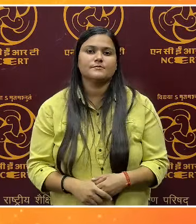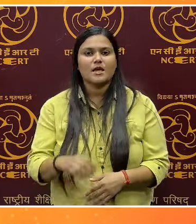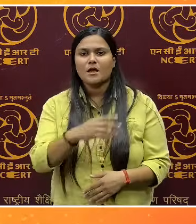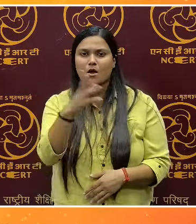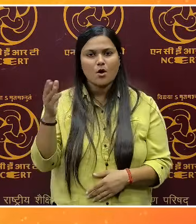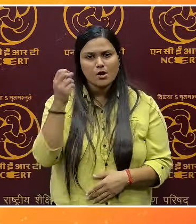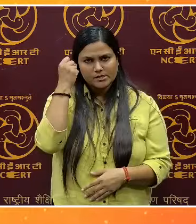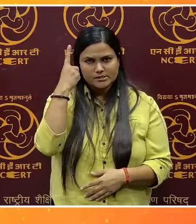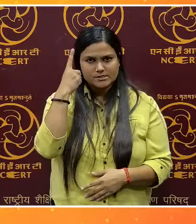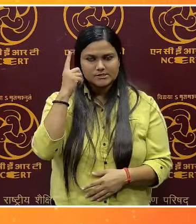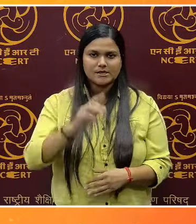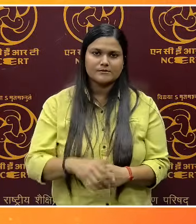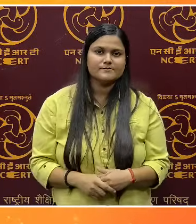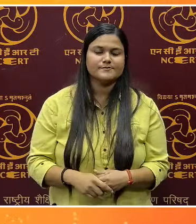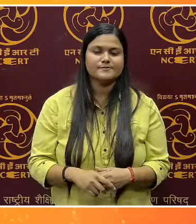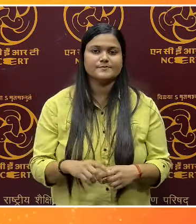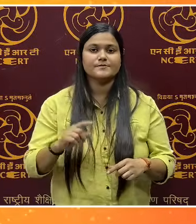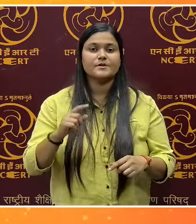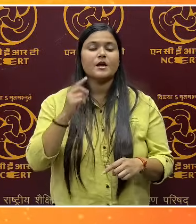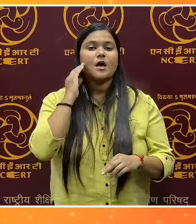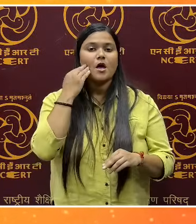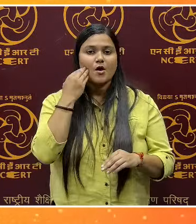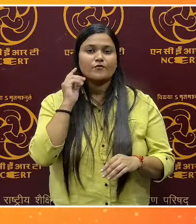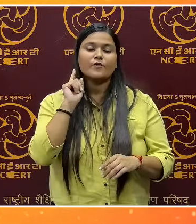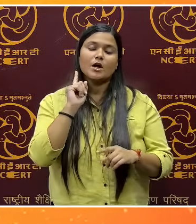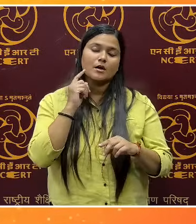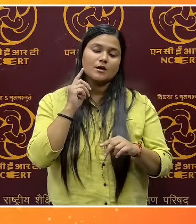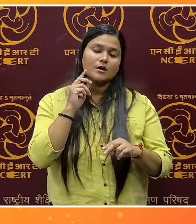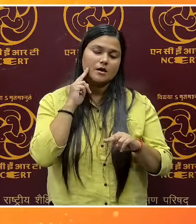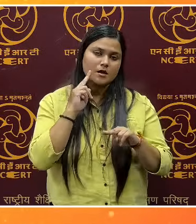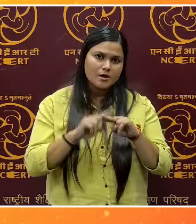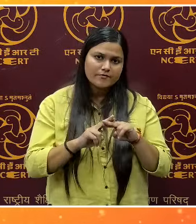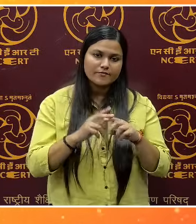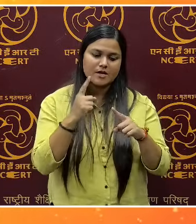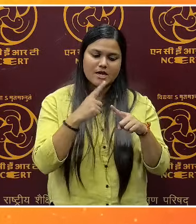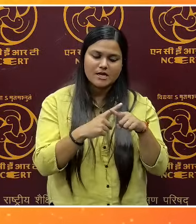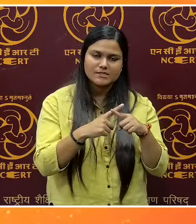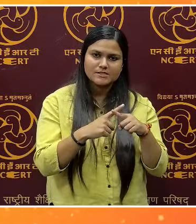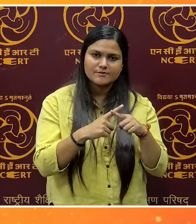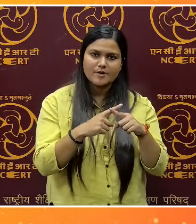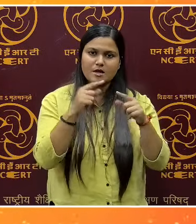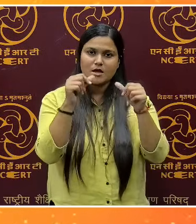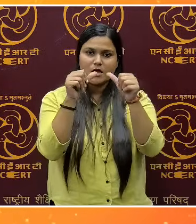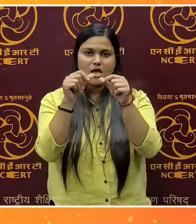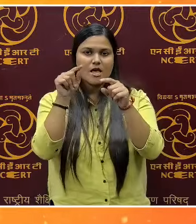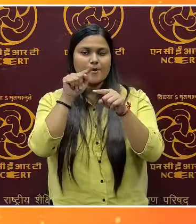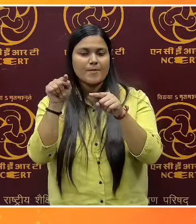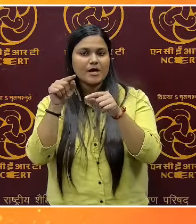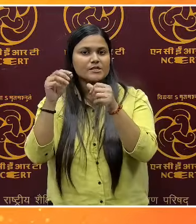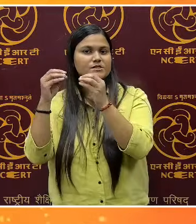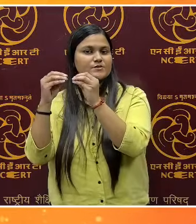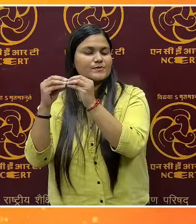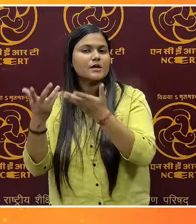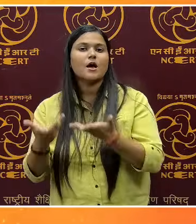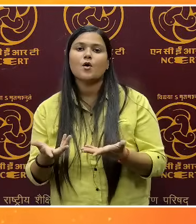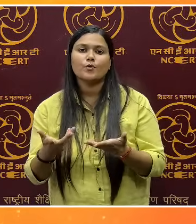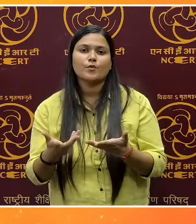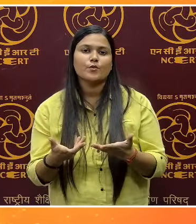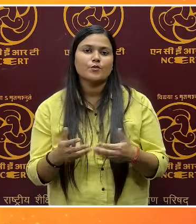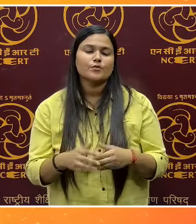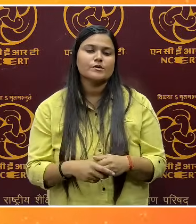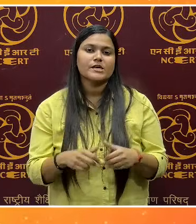Alright. Now, suppose x to the power a into b. So, I can write down this as x to the power